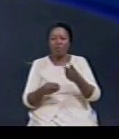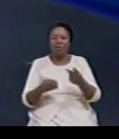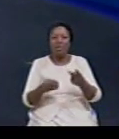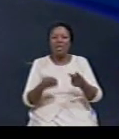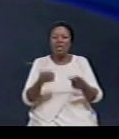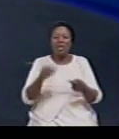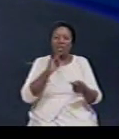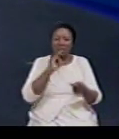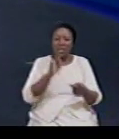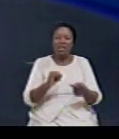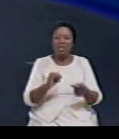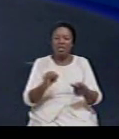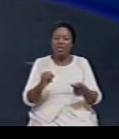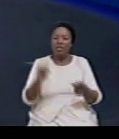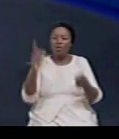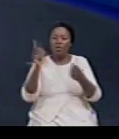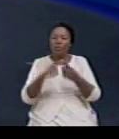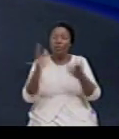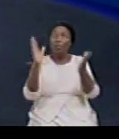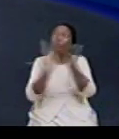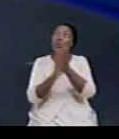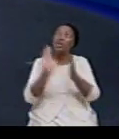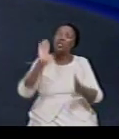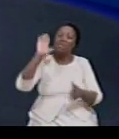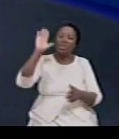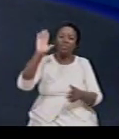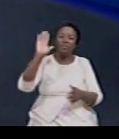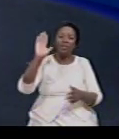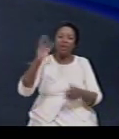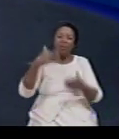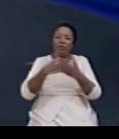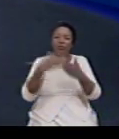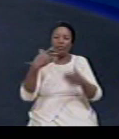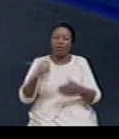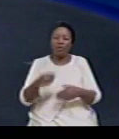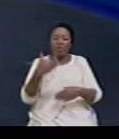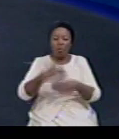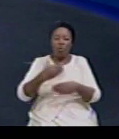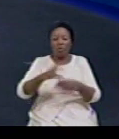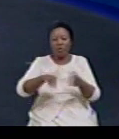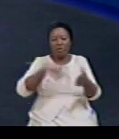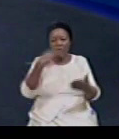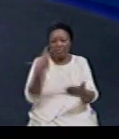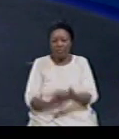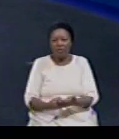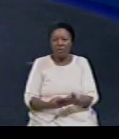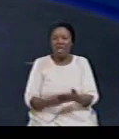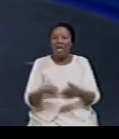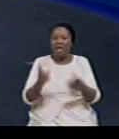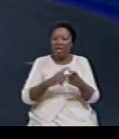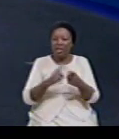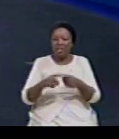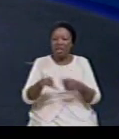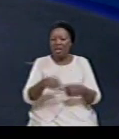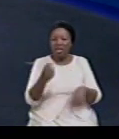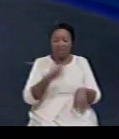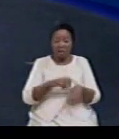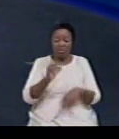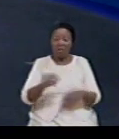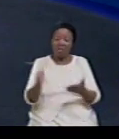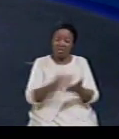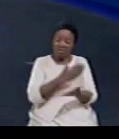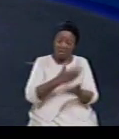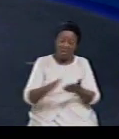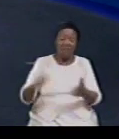praise him before the walls fall. Anybody can shout, anybody can sing, anybody can praise the Lord when